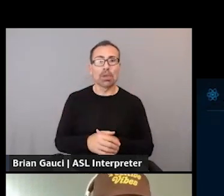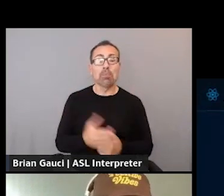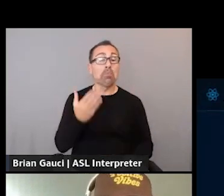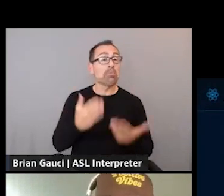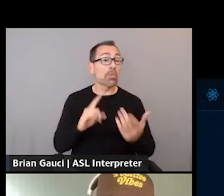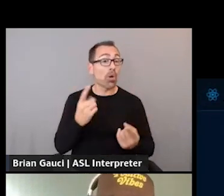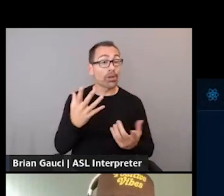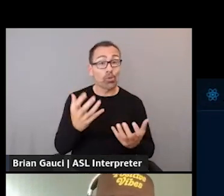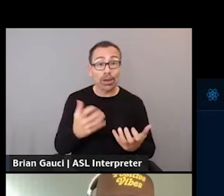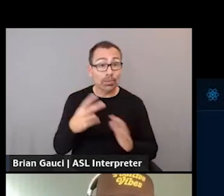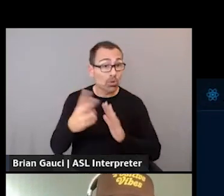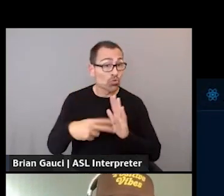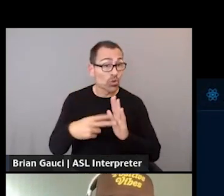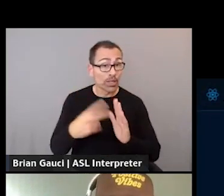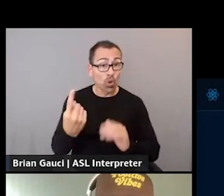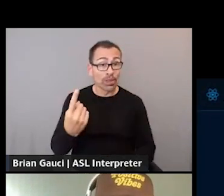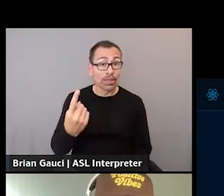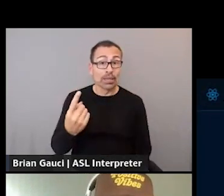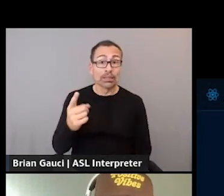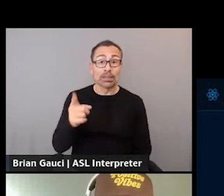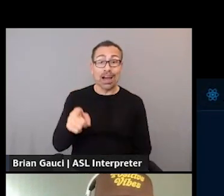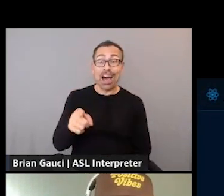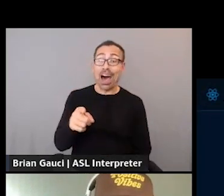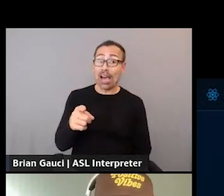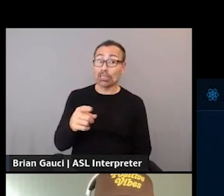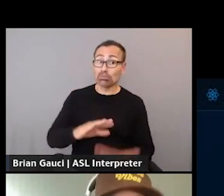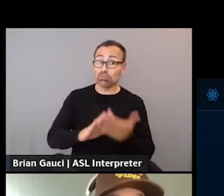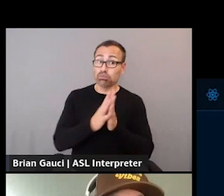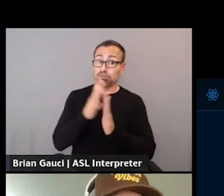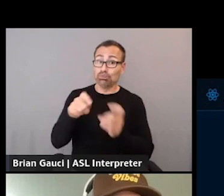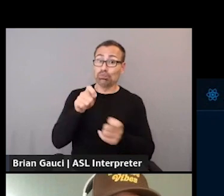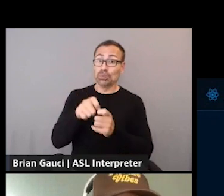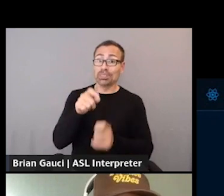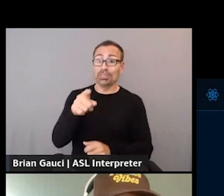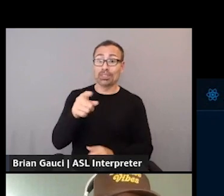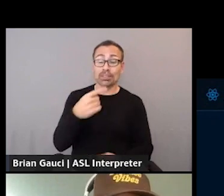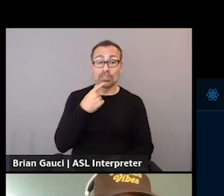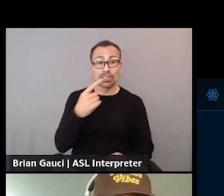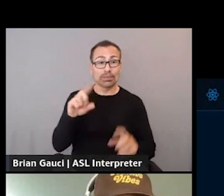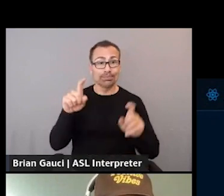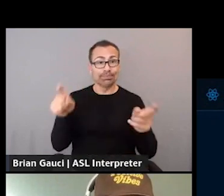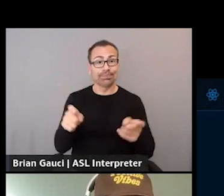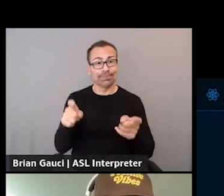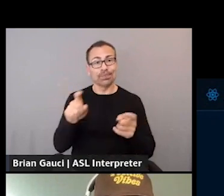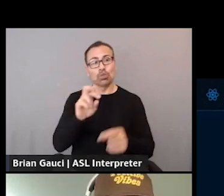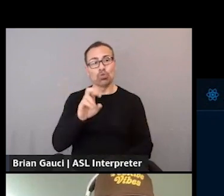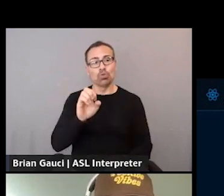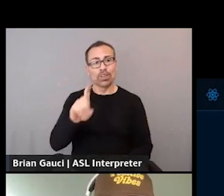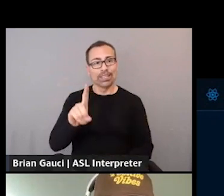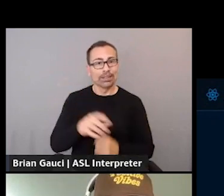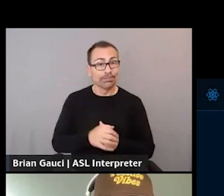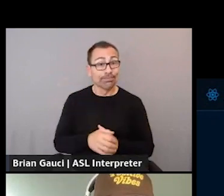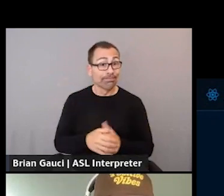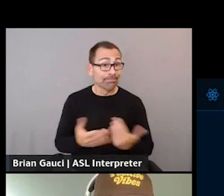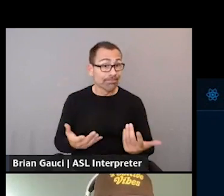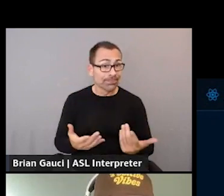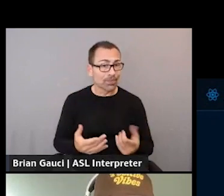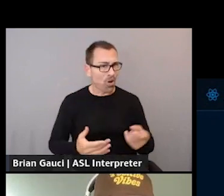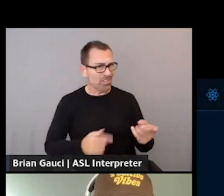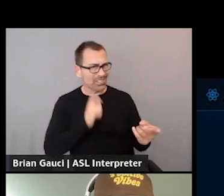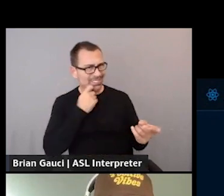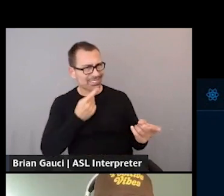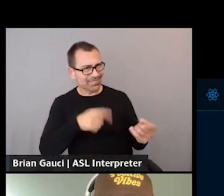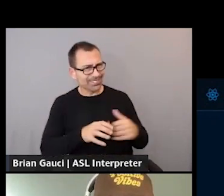from the API, right? I can get really granular with that and just come over here and say read. Oh, that's cool. Yeah, I like to think